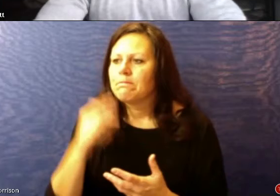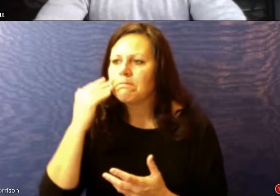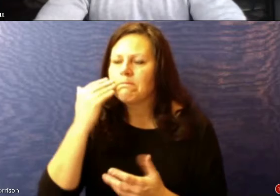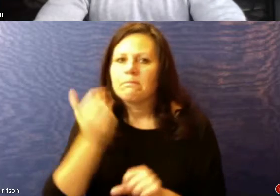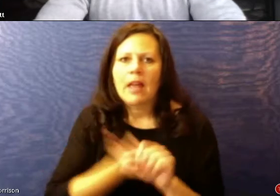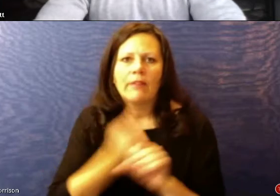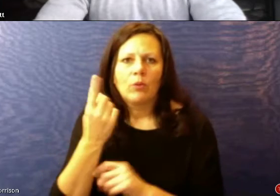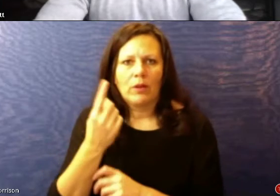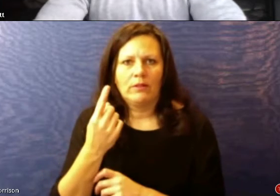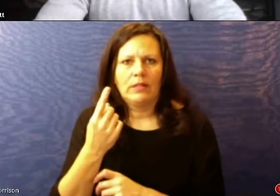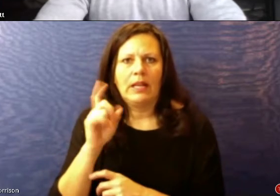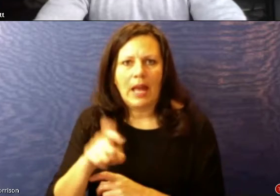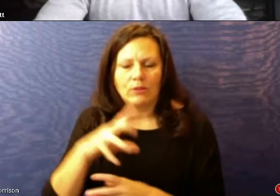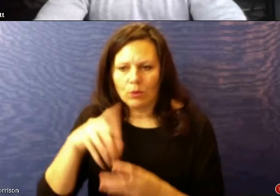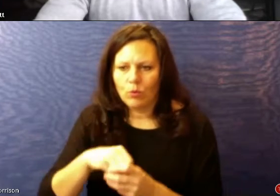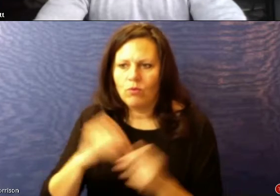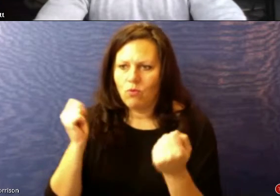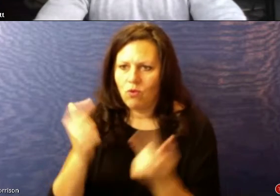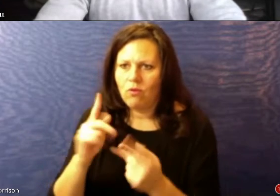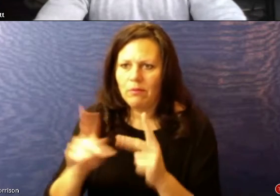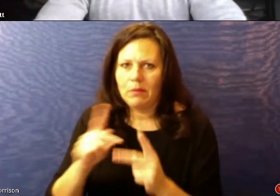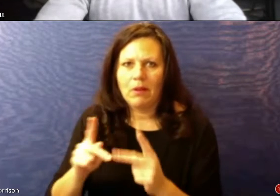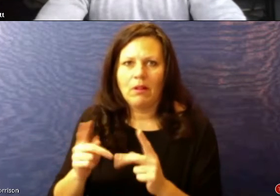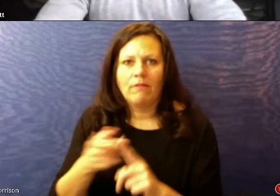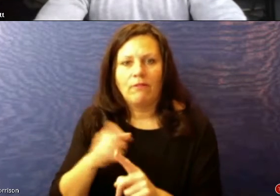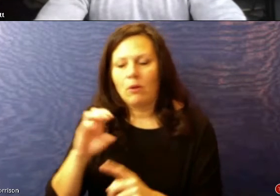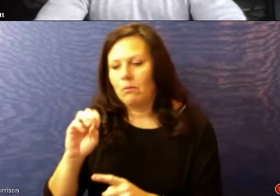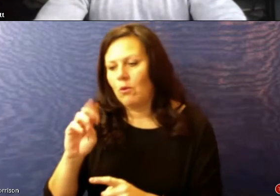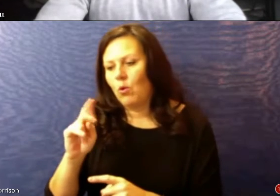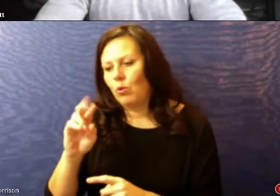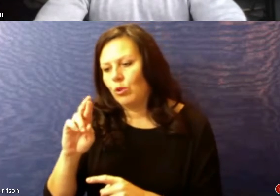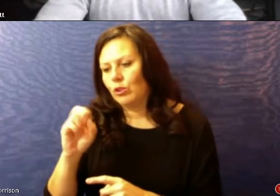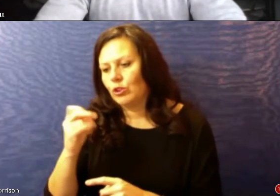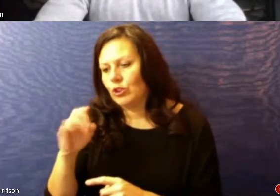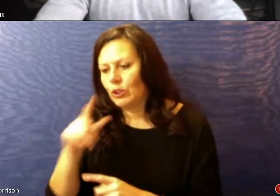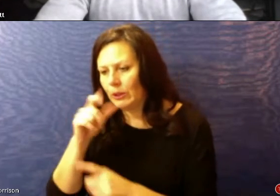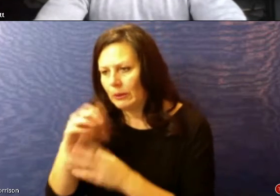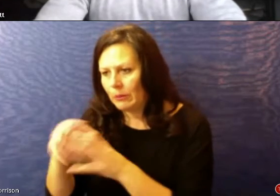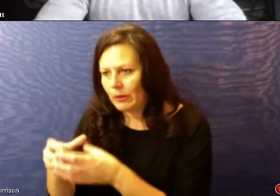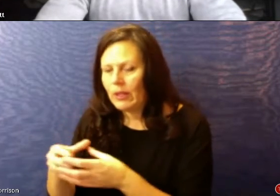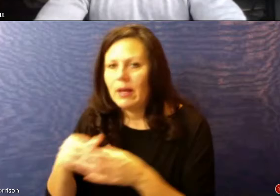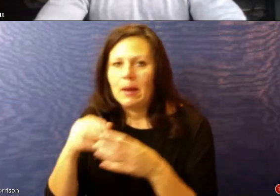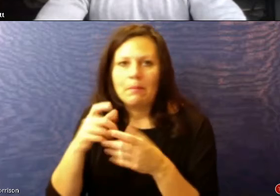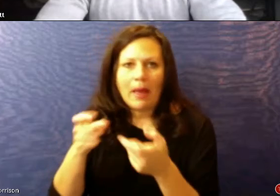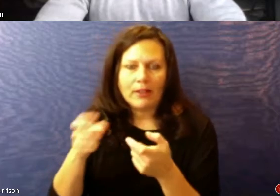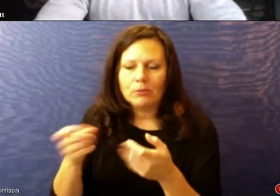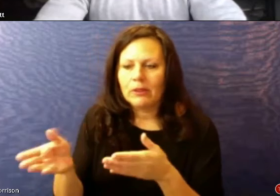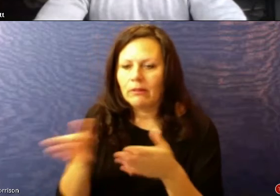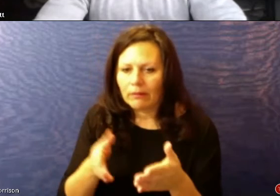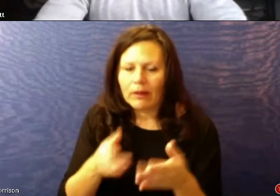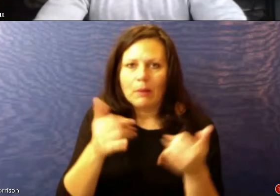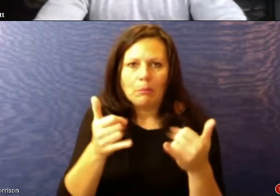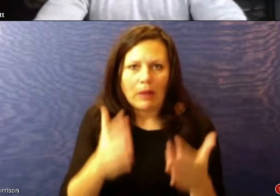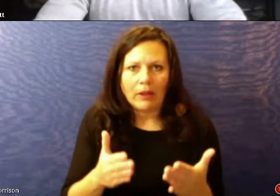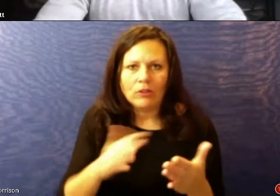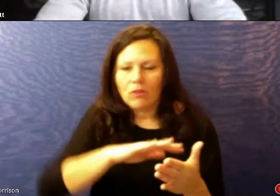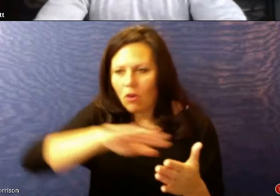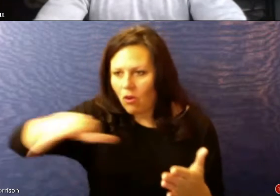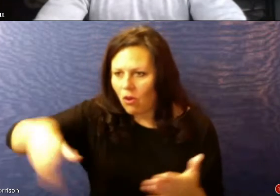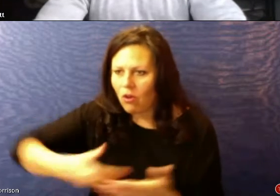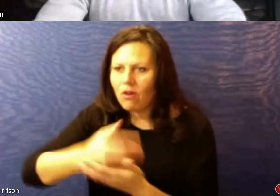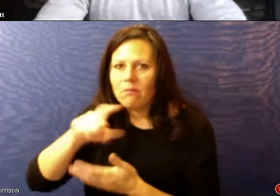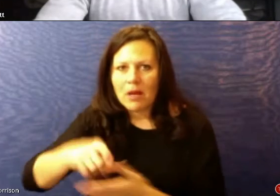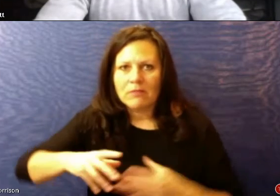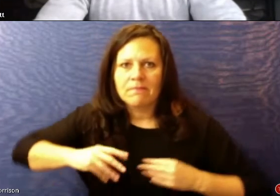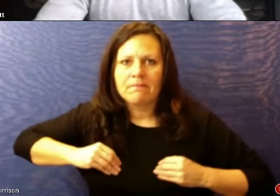entire sport, from ownership to management to players, everybody has to take this on as a mission. And